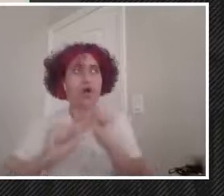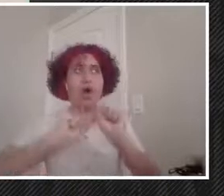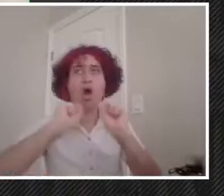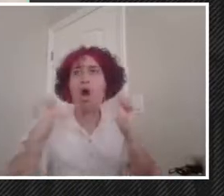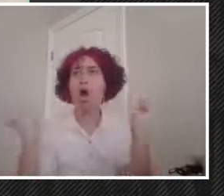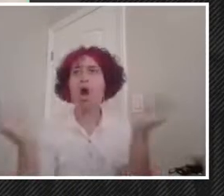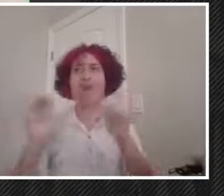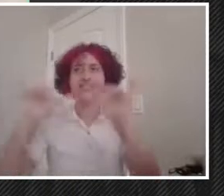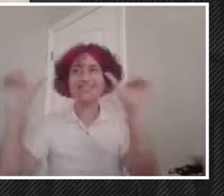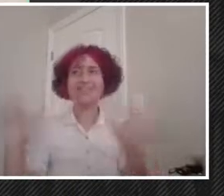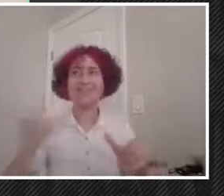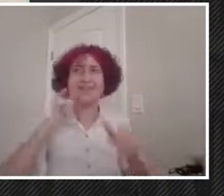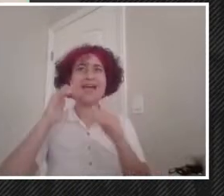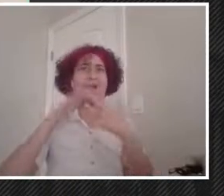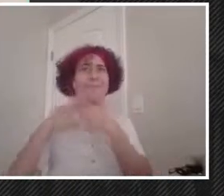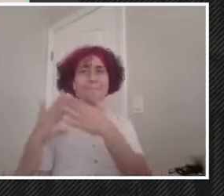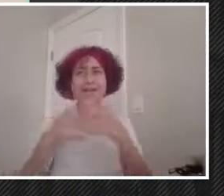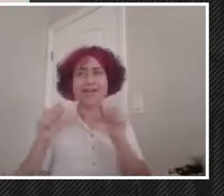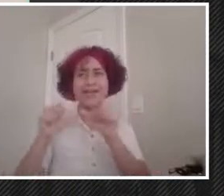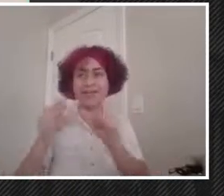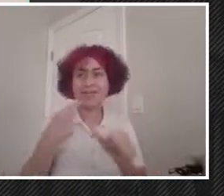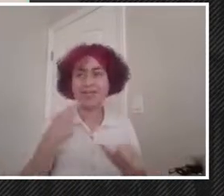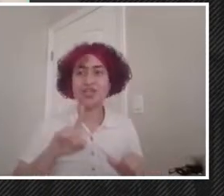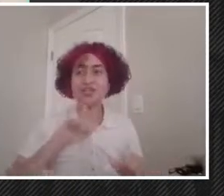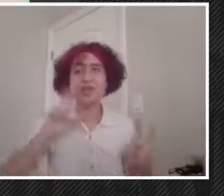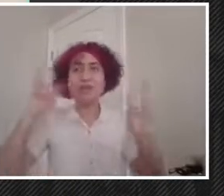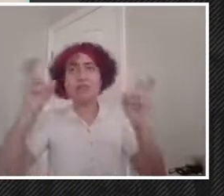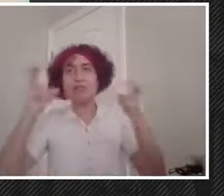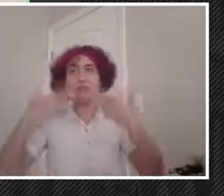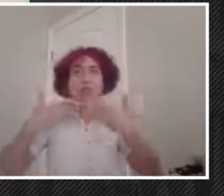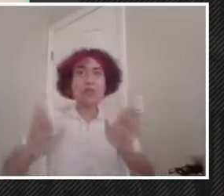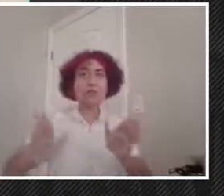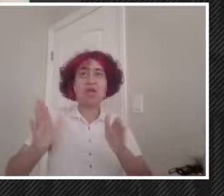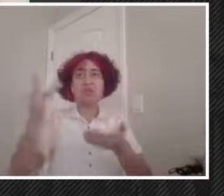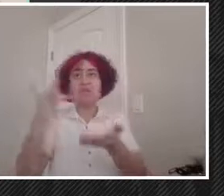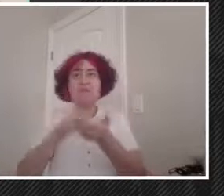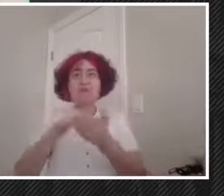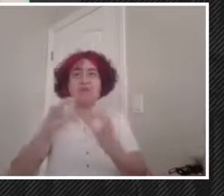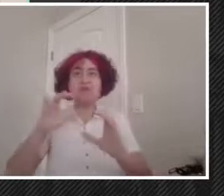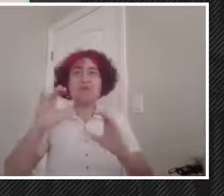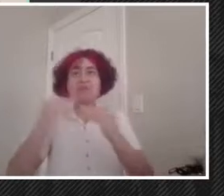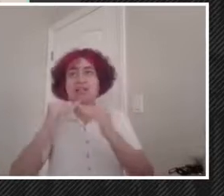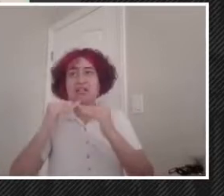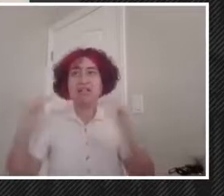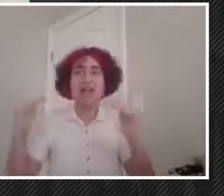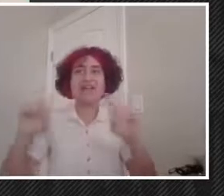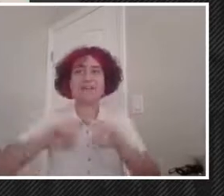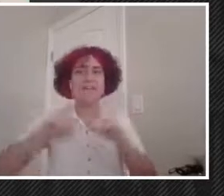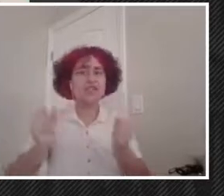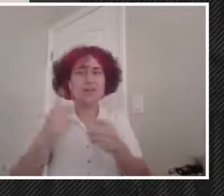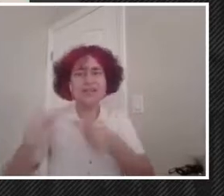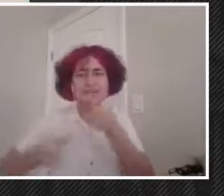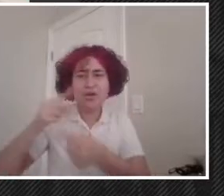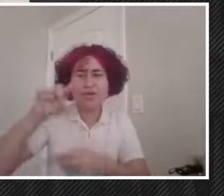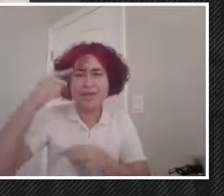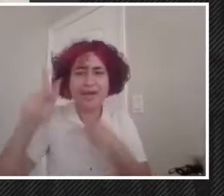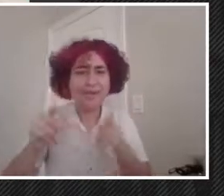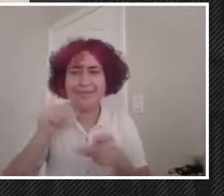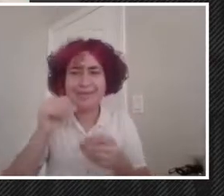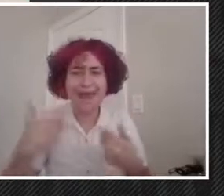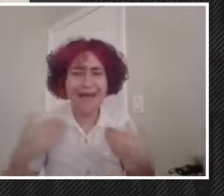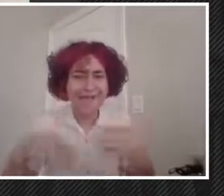the gateway to the middle class. But so many generations of Black folks did not have access to that. So I think in order